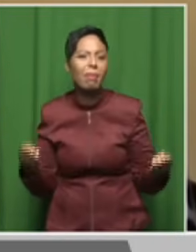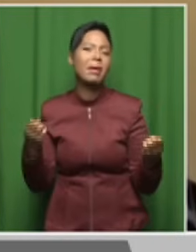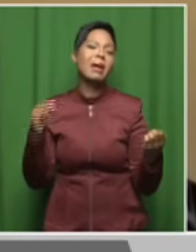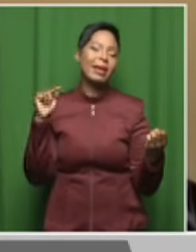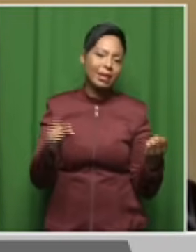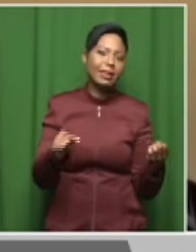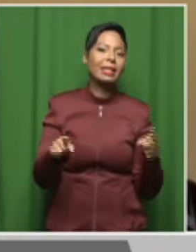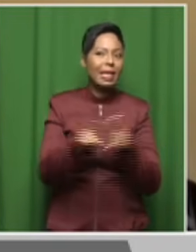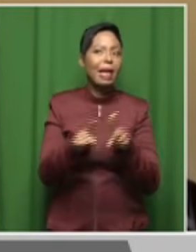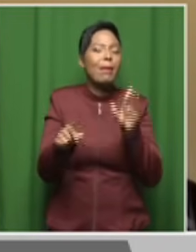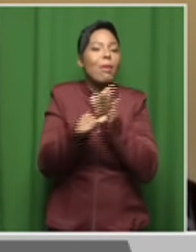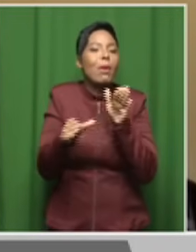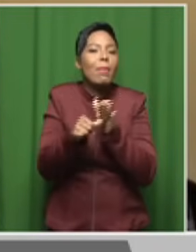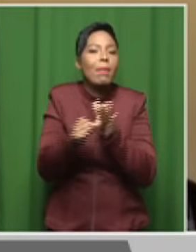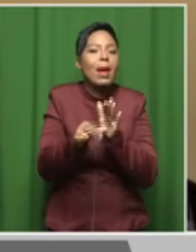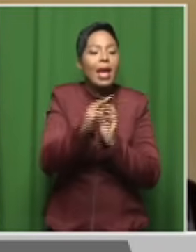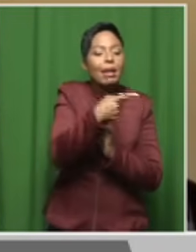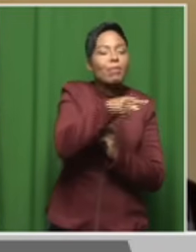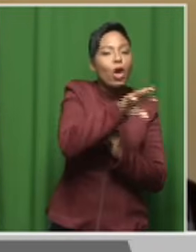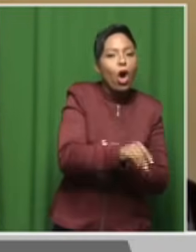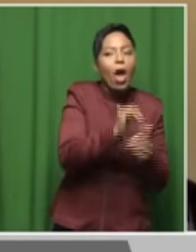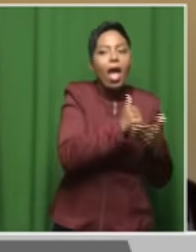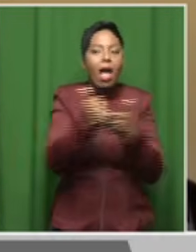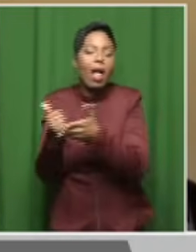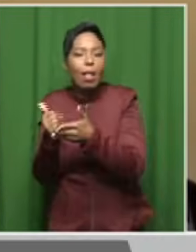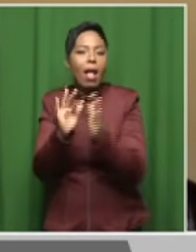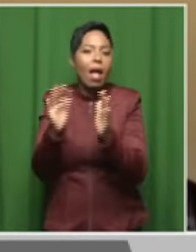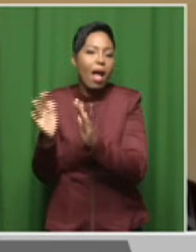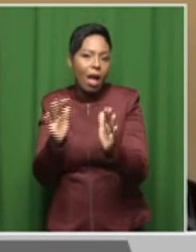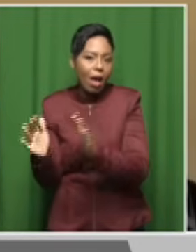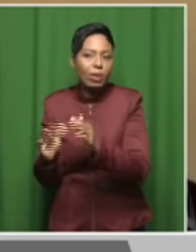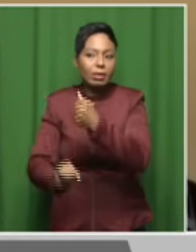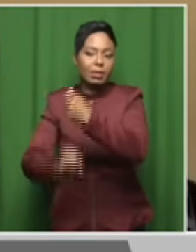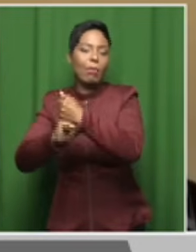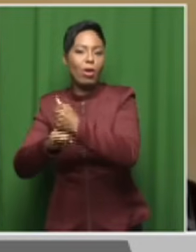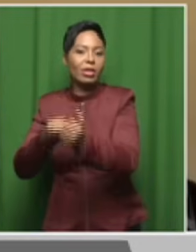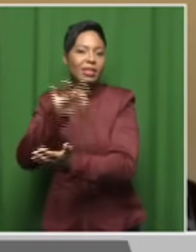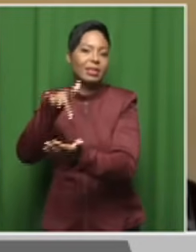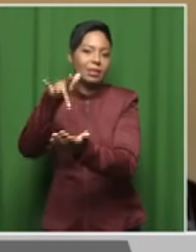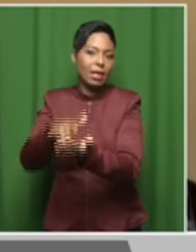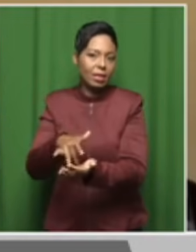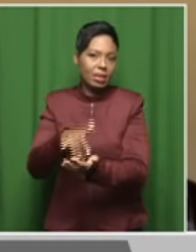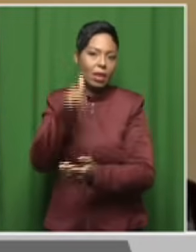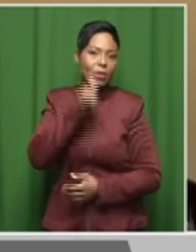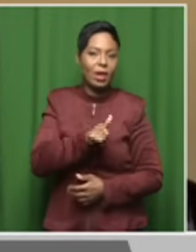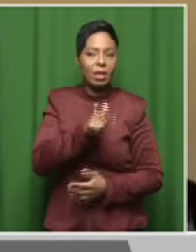that NPOs play in supporting these centers when government